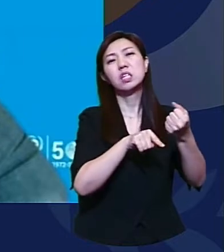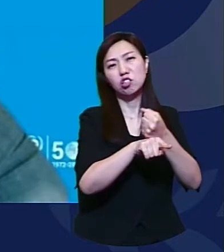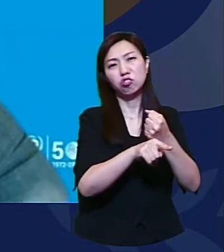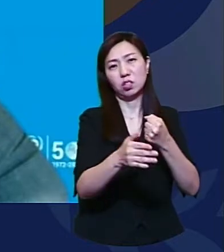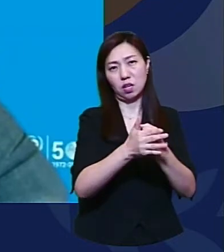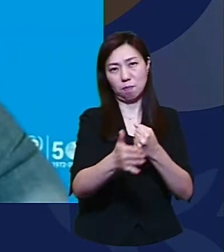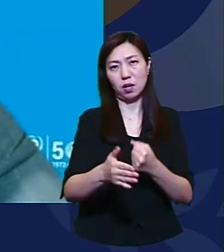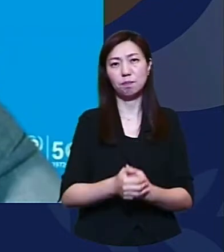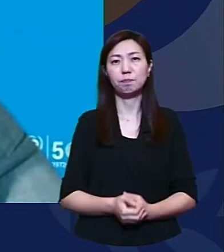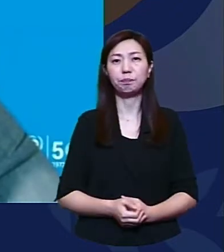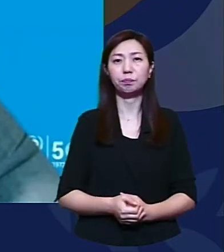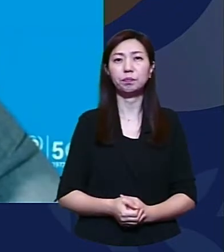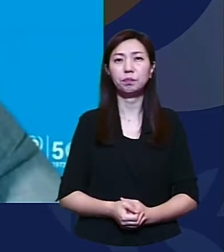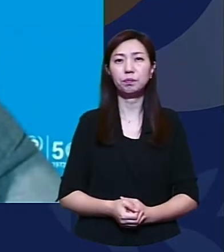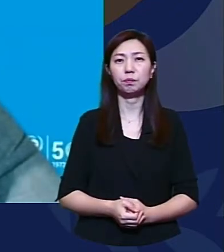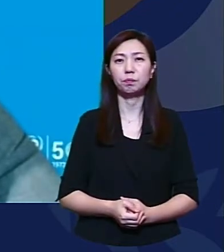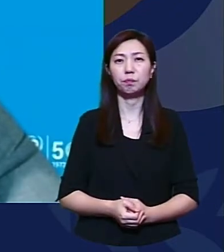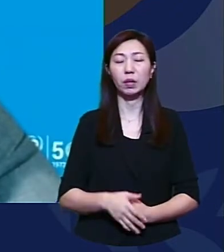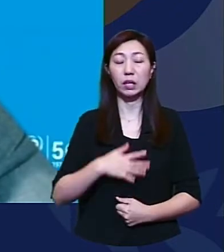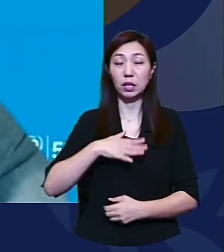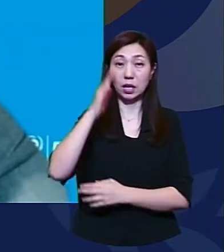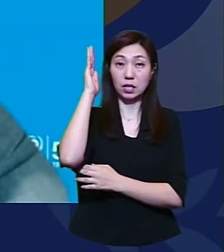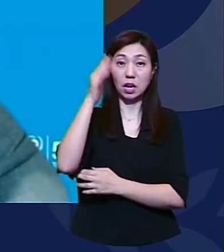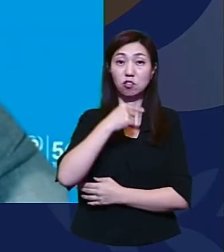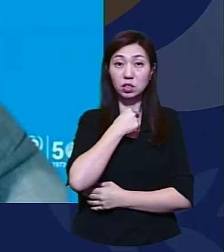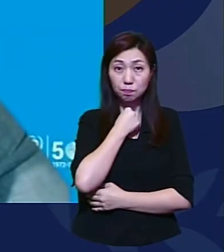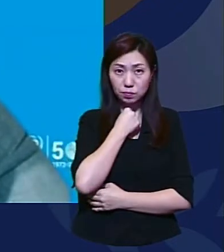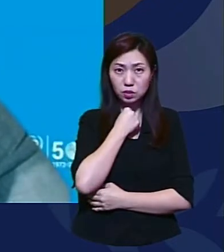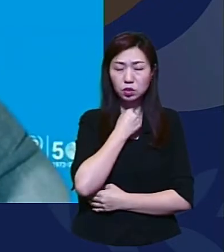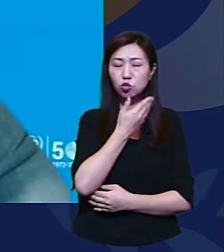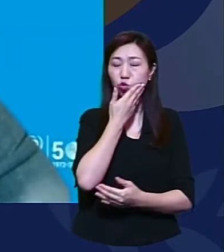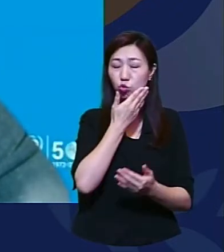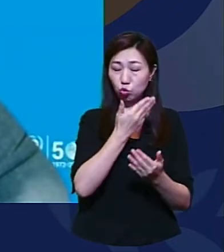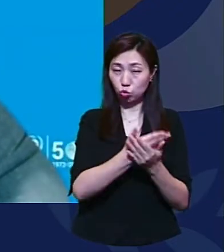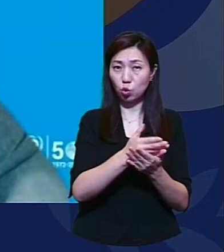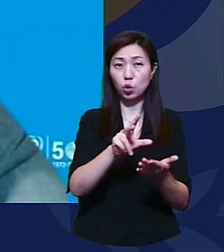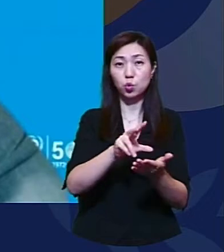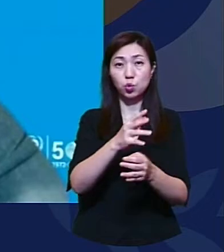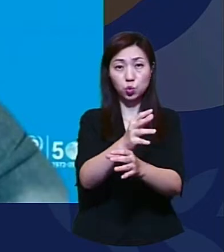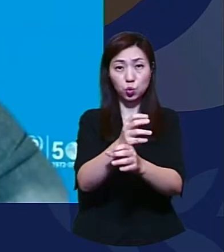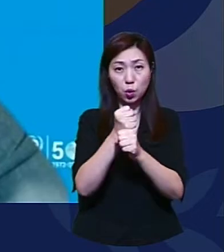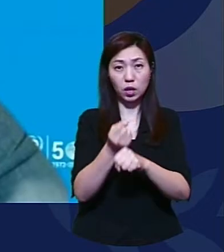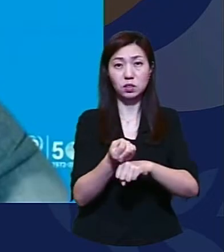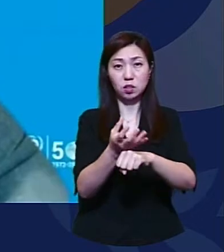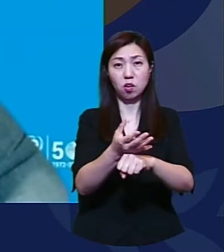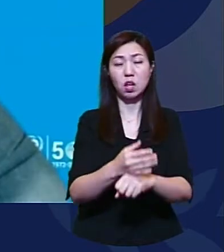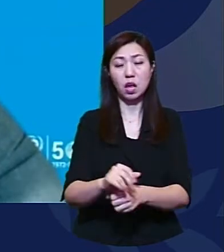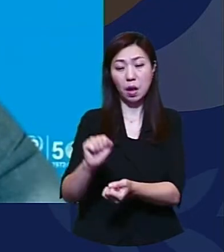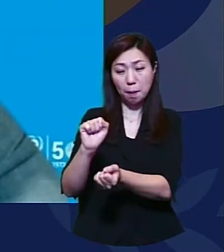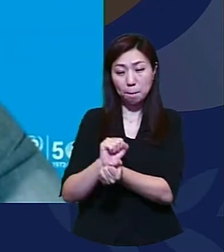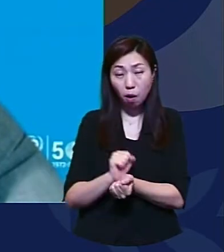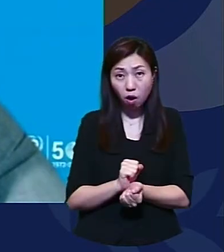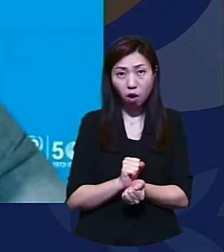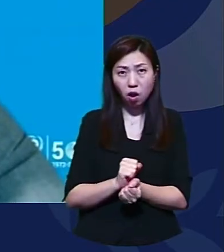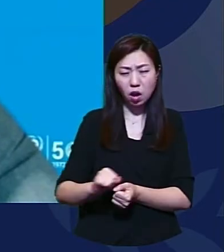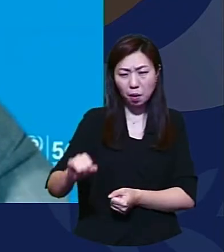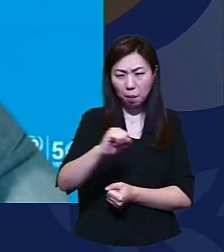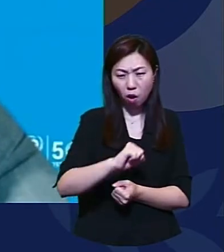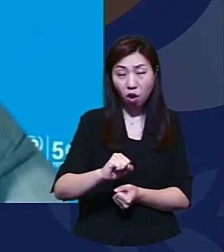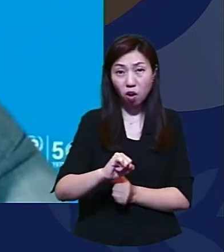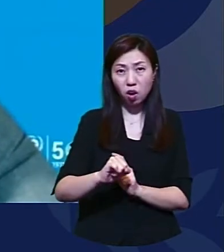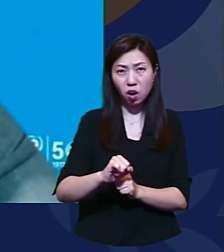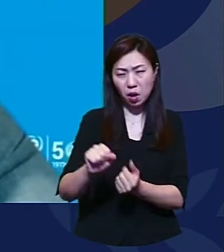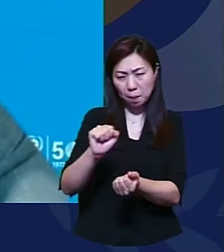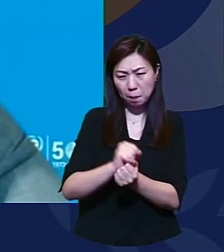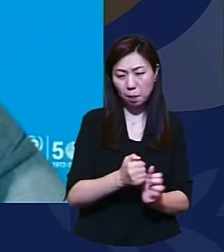this is the first key point I want to make. In recovering from the pandemic, in lifting people out